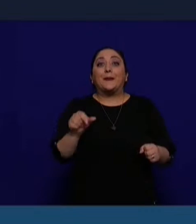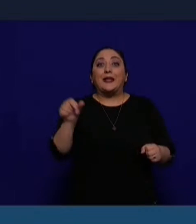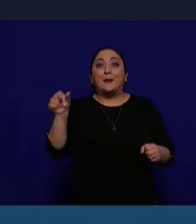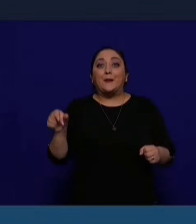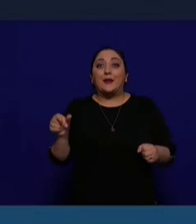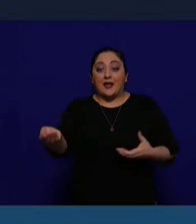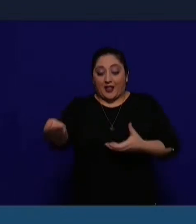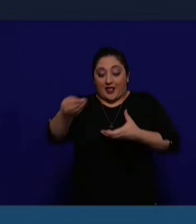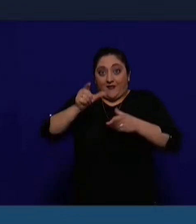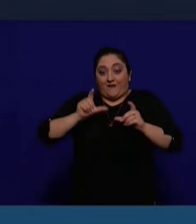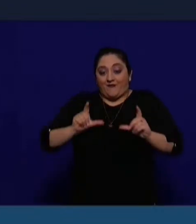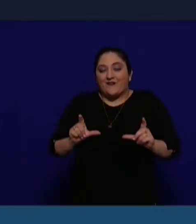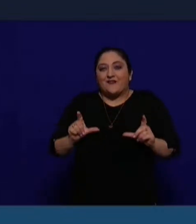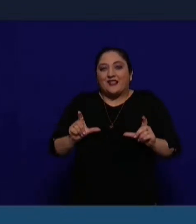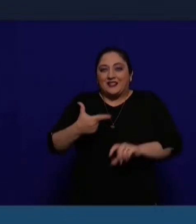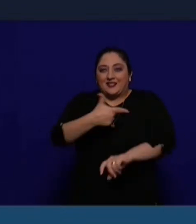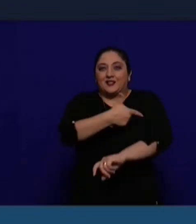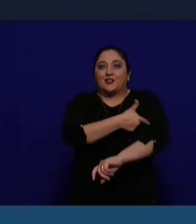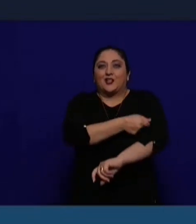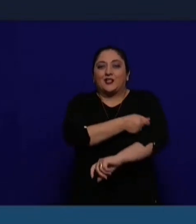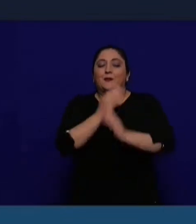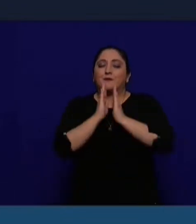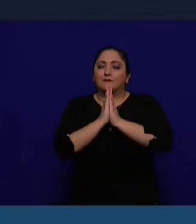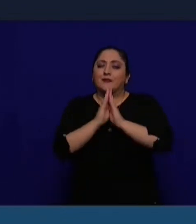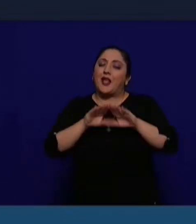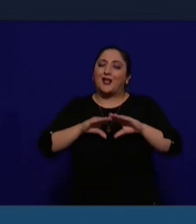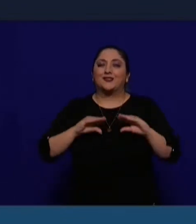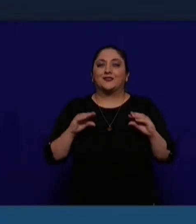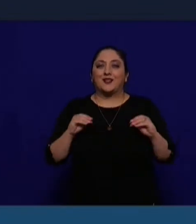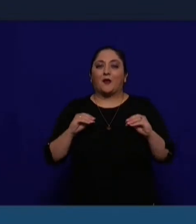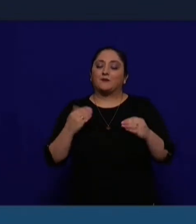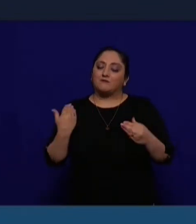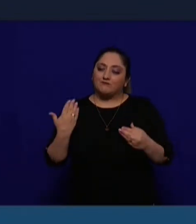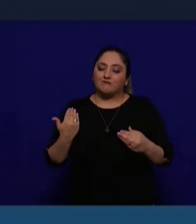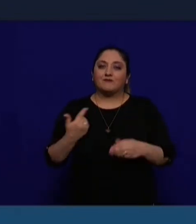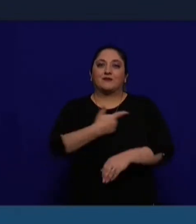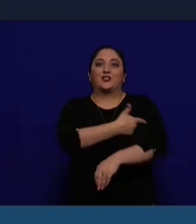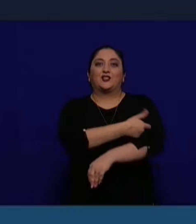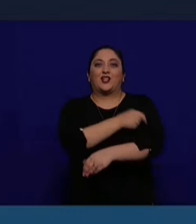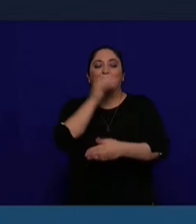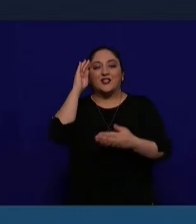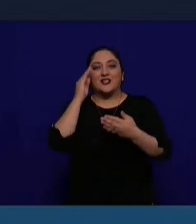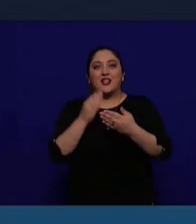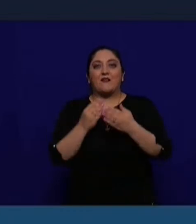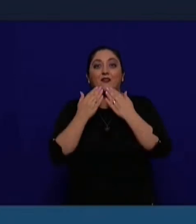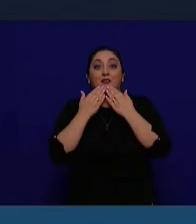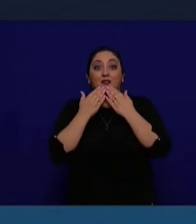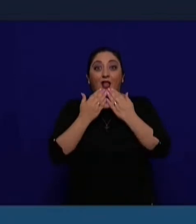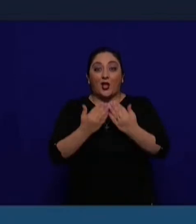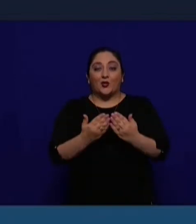their invitation to get vaccinated, accept our invitation so we can protect you. Thank you.